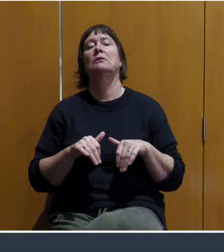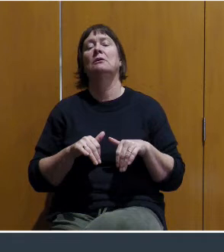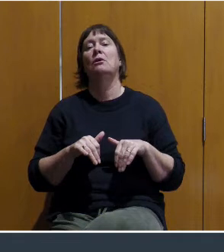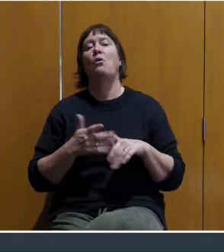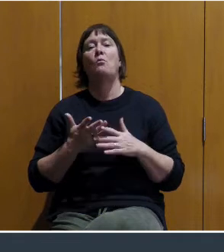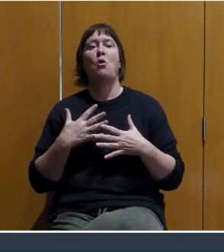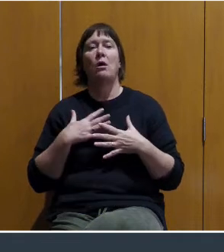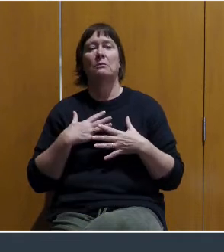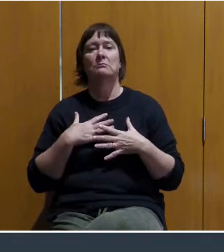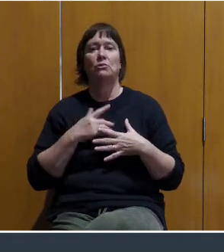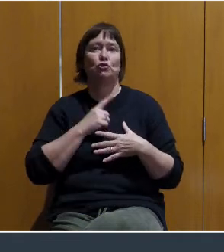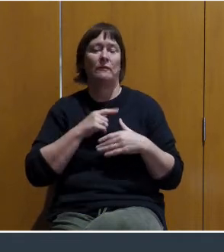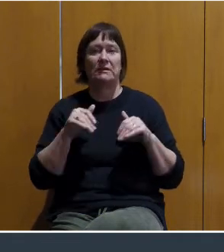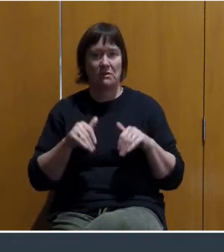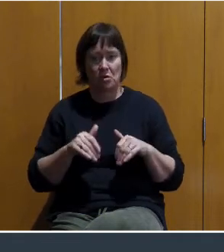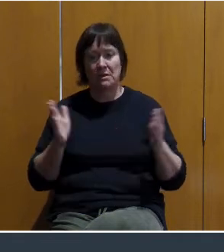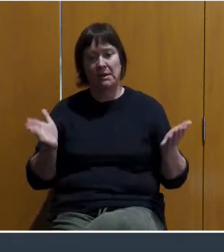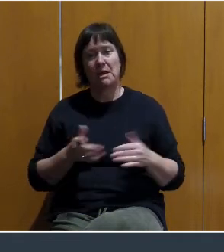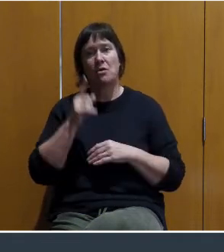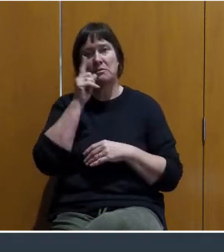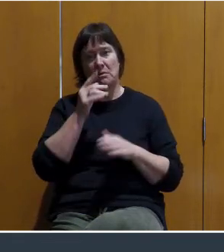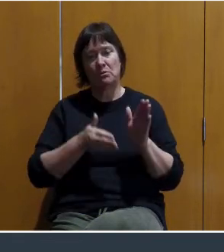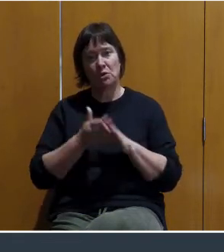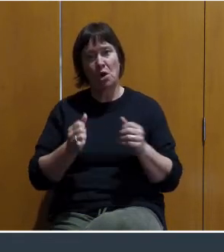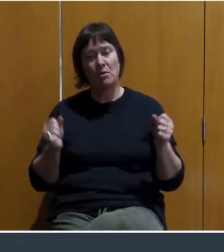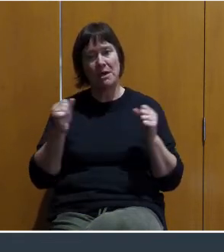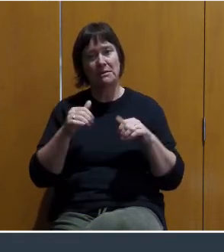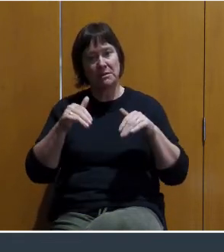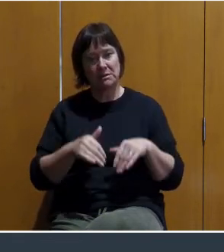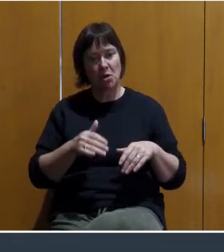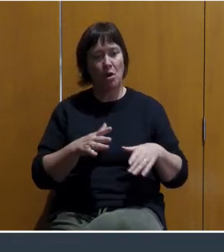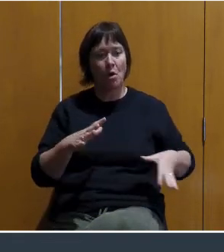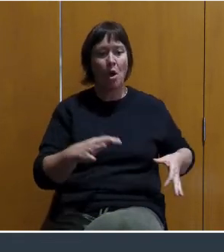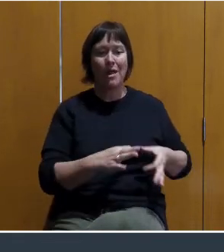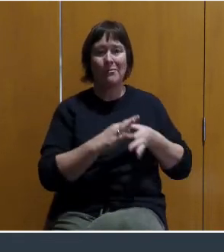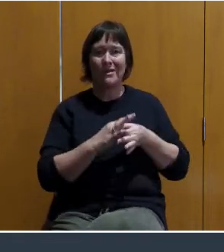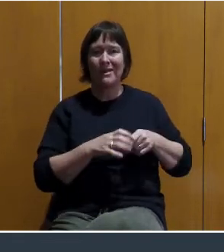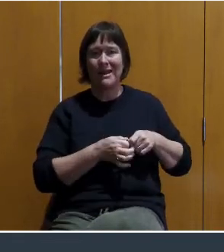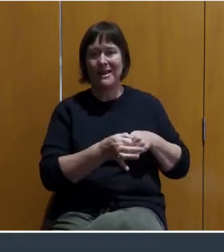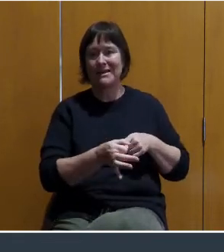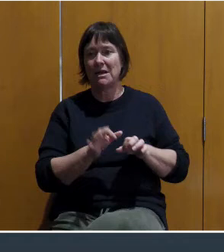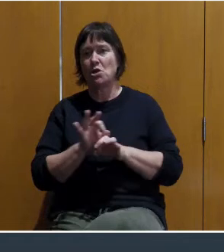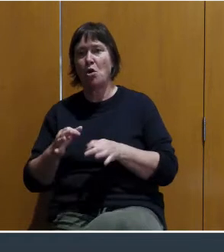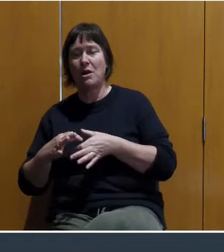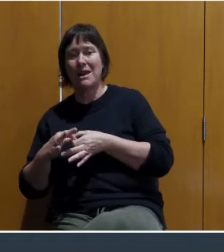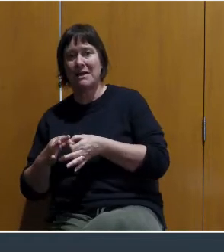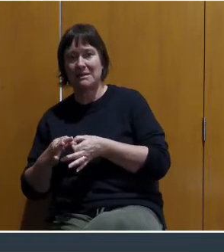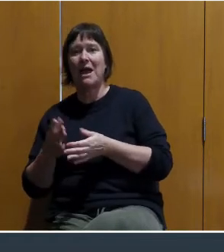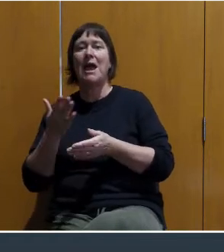overwhelmed. It encourages people to exercise their dog both on and off lead and under their